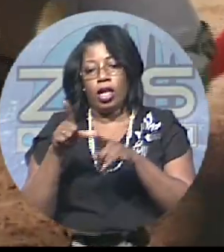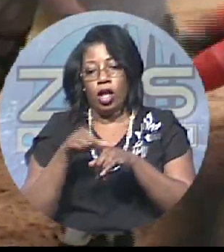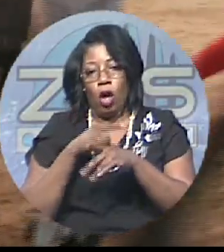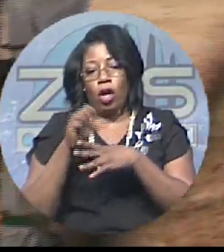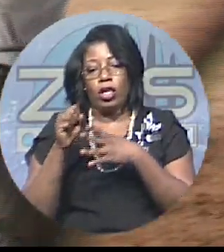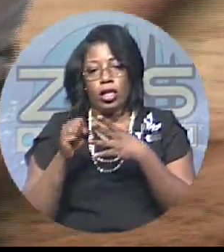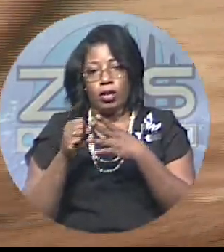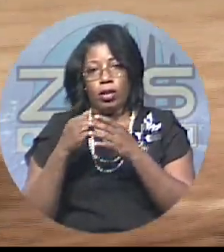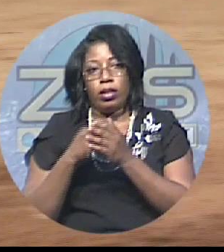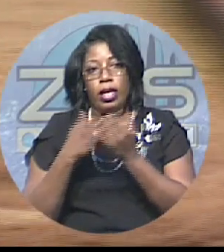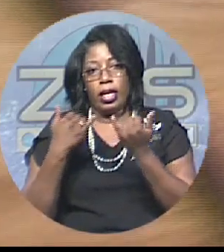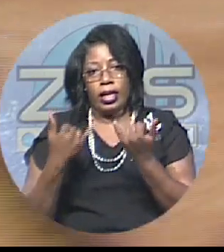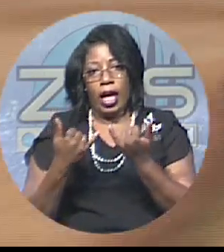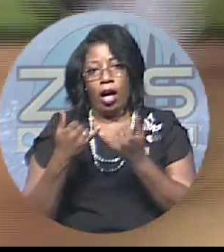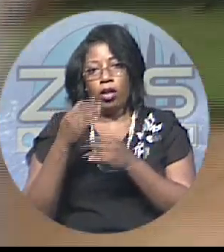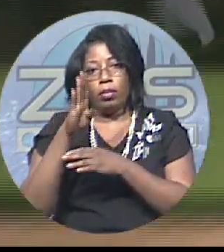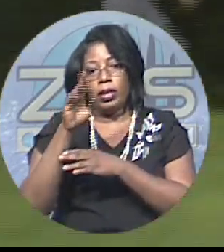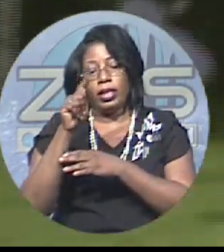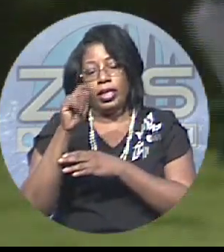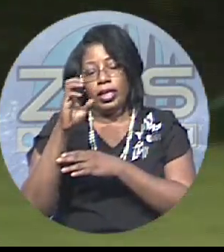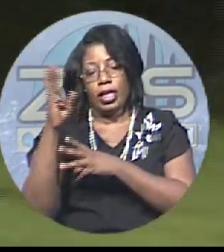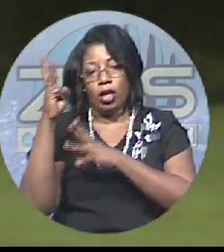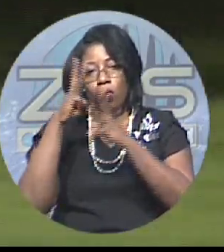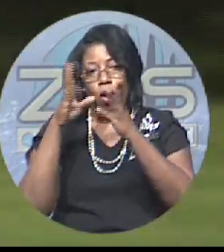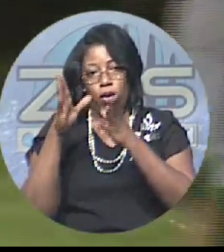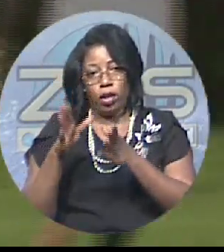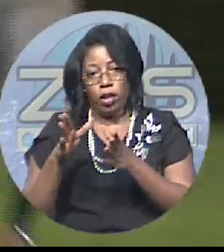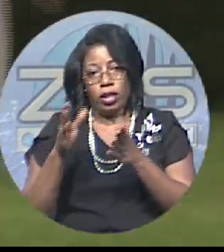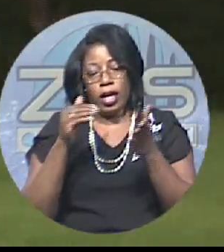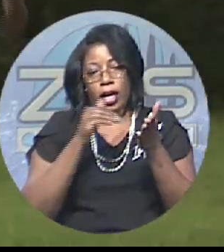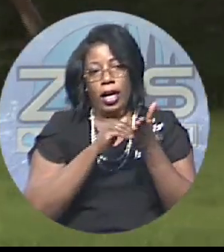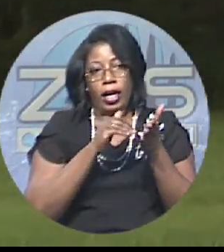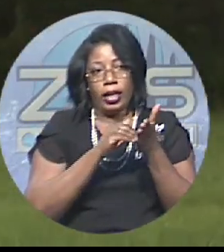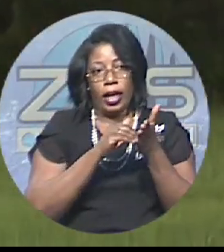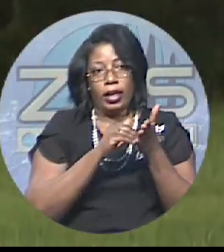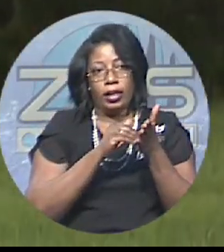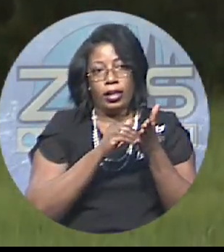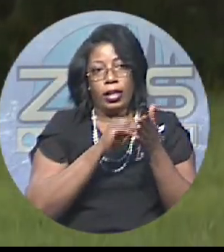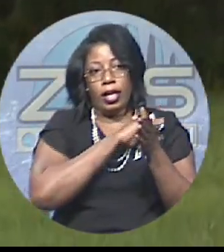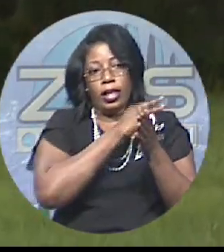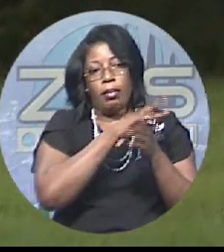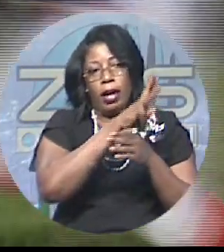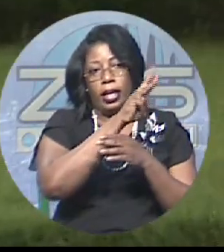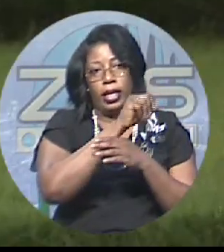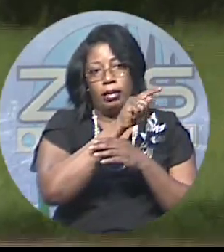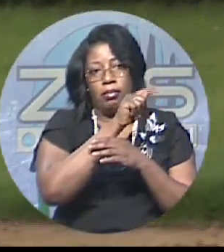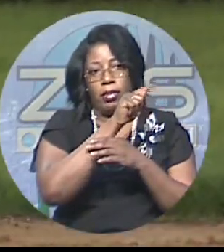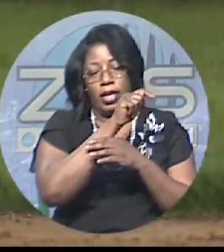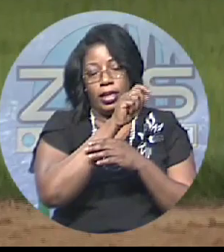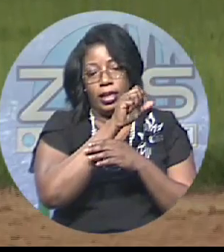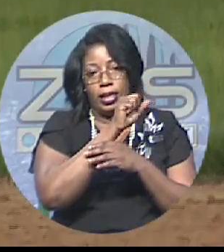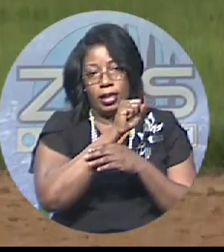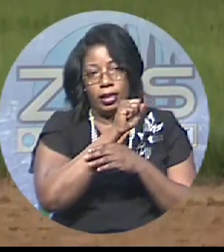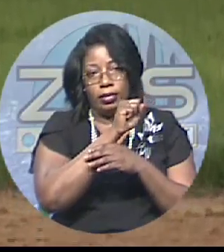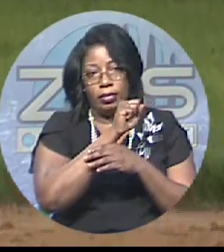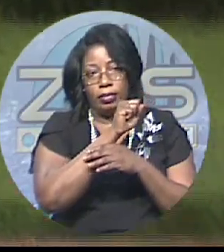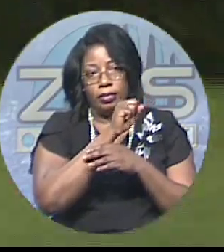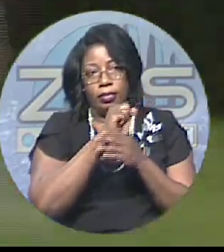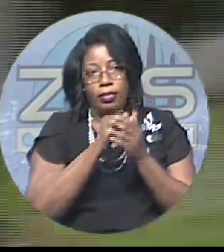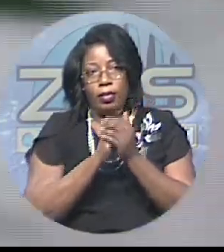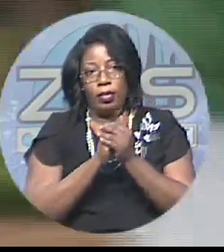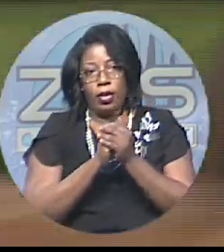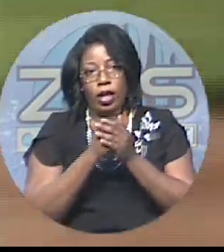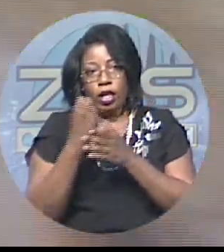men's feature game, the BTC Warriors, boy, they took no chance with the mighty Mets whatsoever, pounding them, stopping